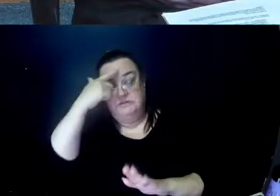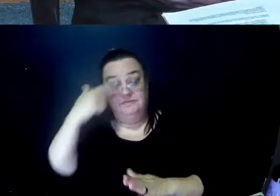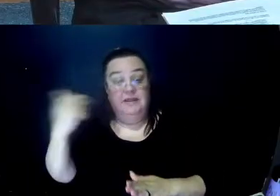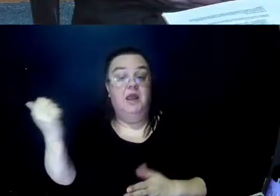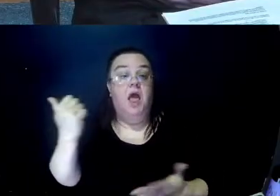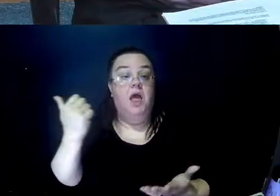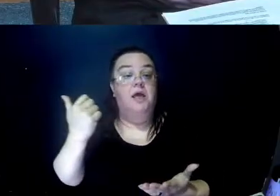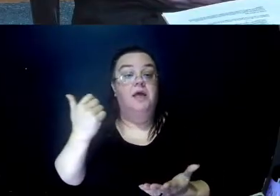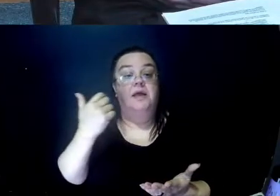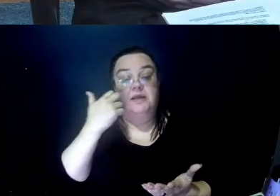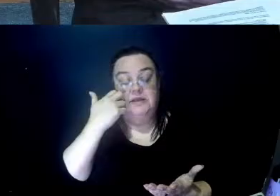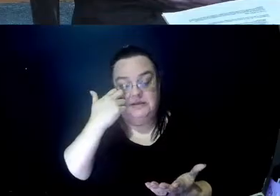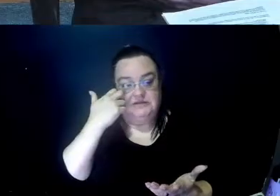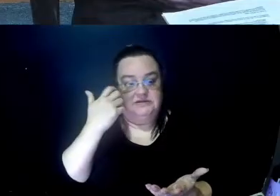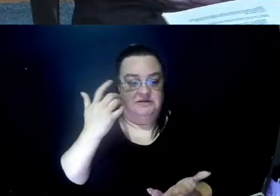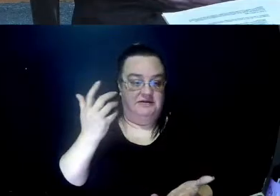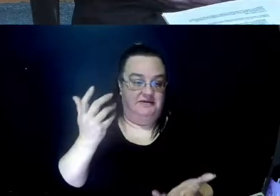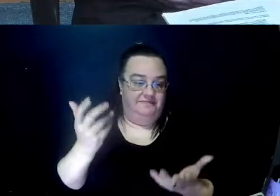that's